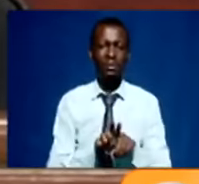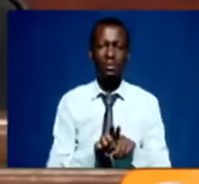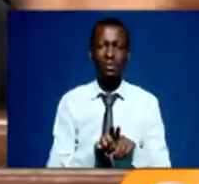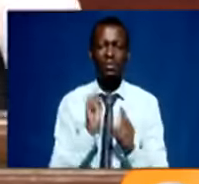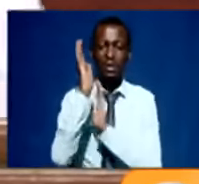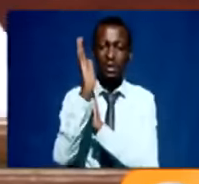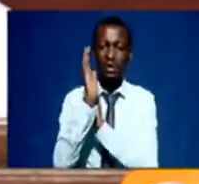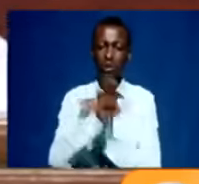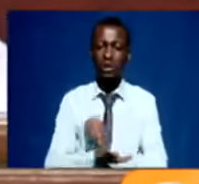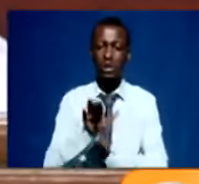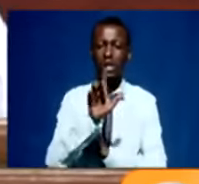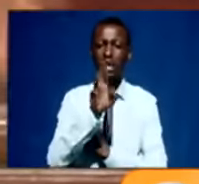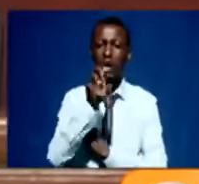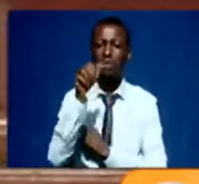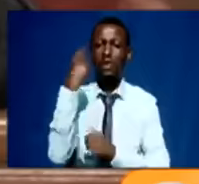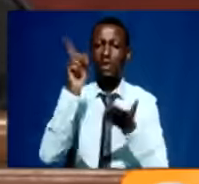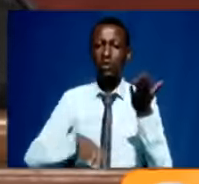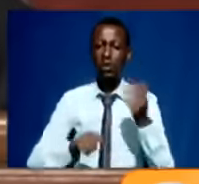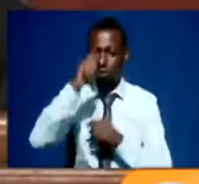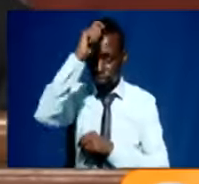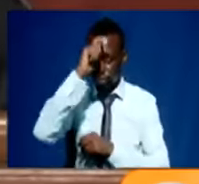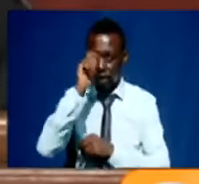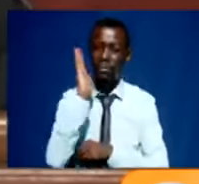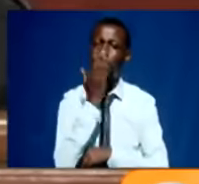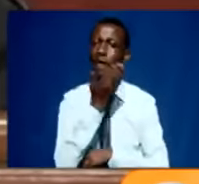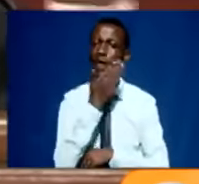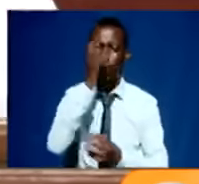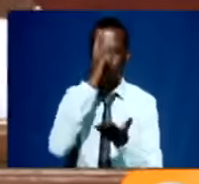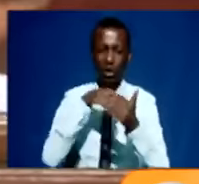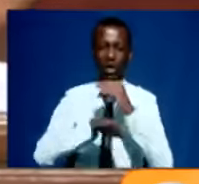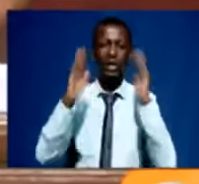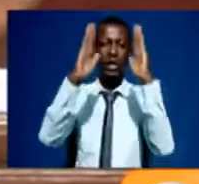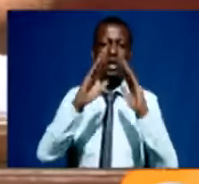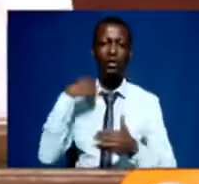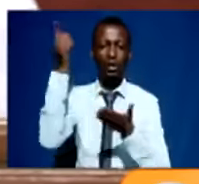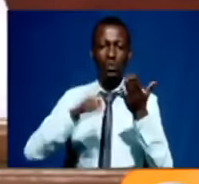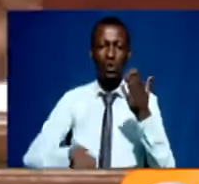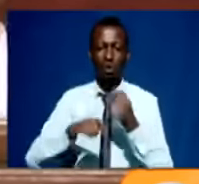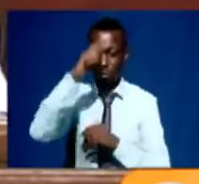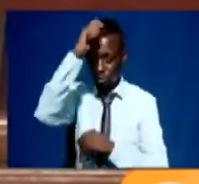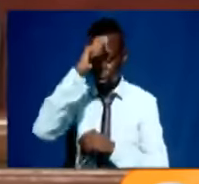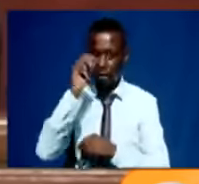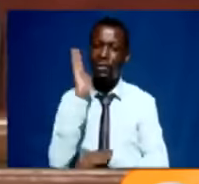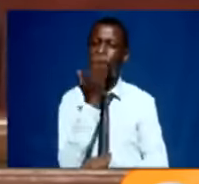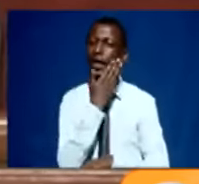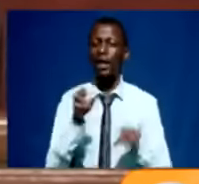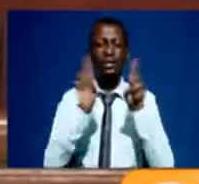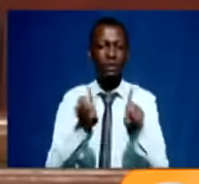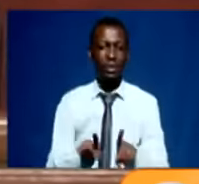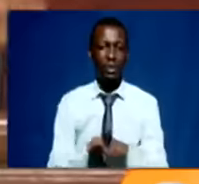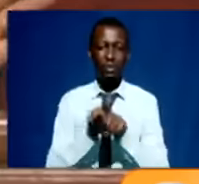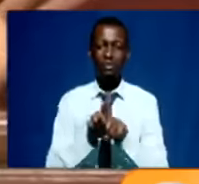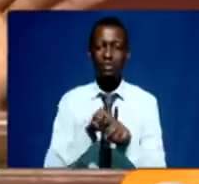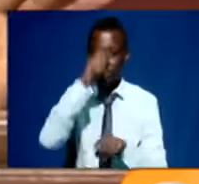at Ramuria, Harun had a maroon cap. You go to the witnesses who are in that house, he had a maroon cap. A maroon cap has been produced in this